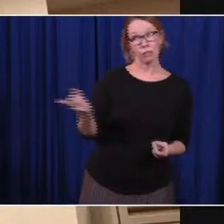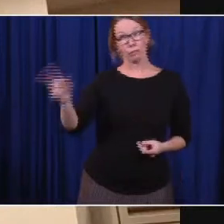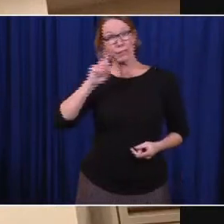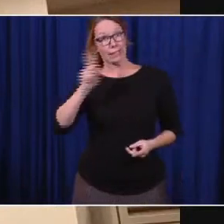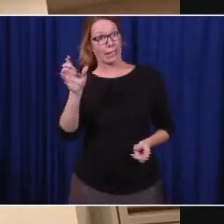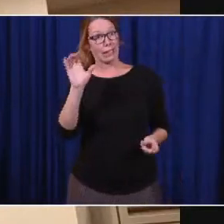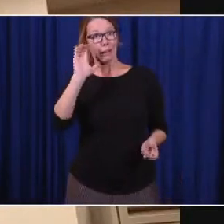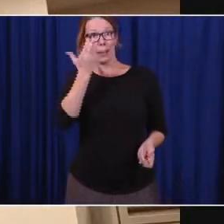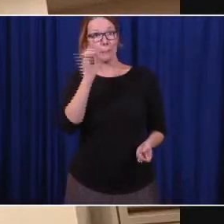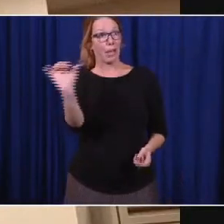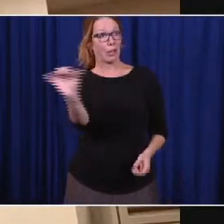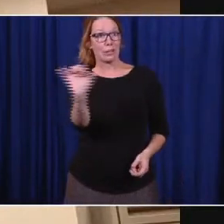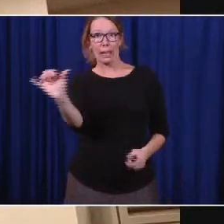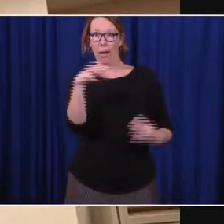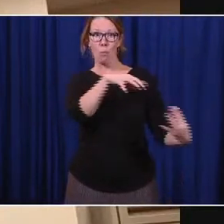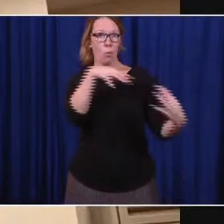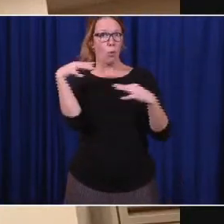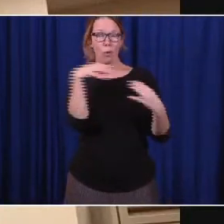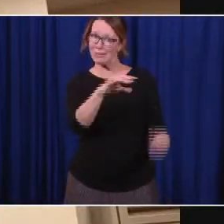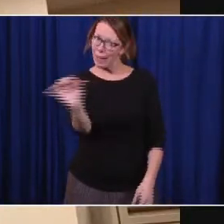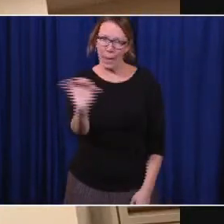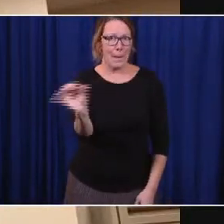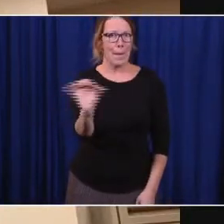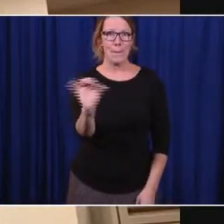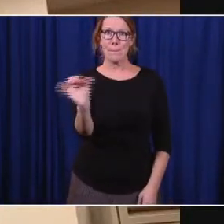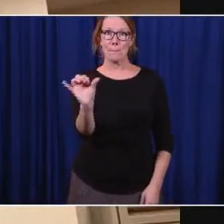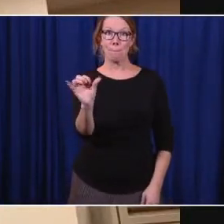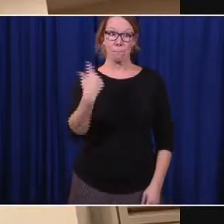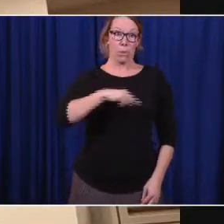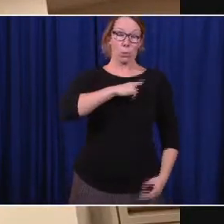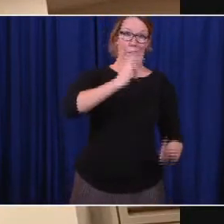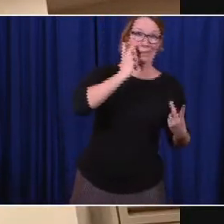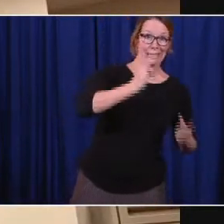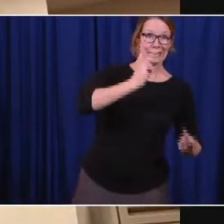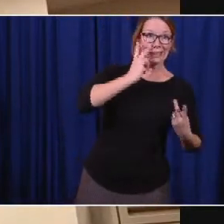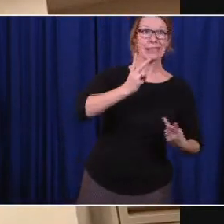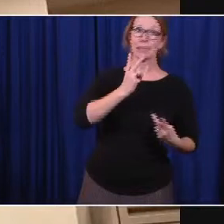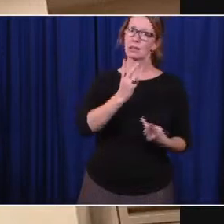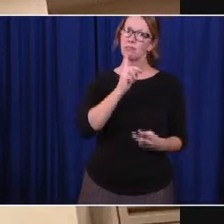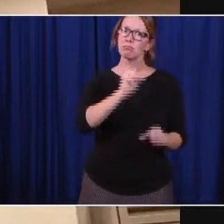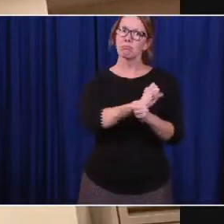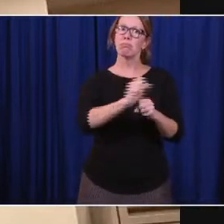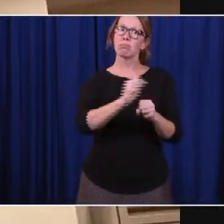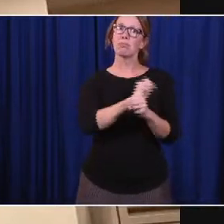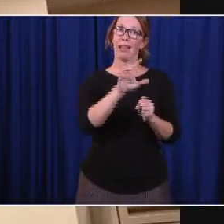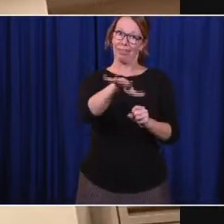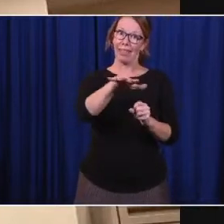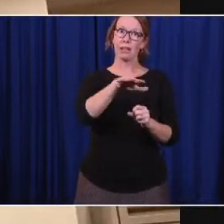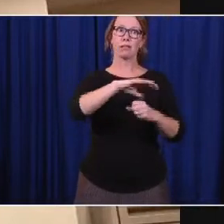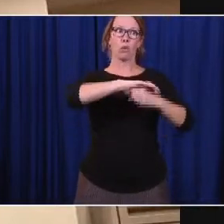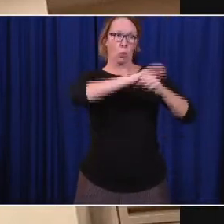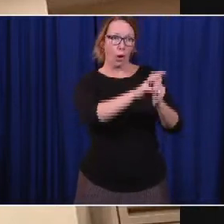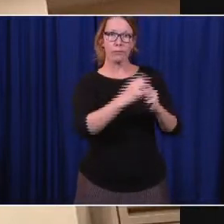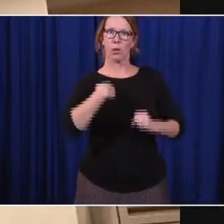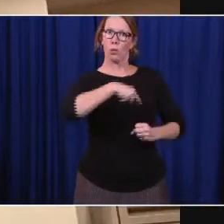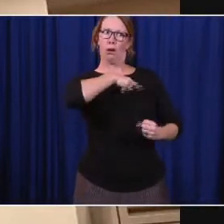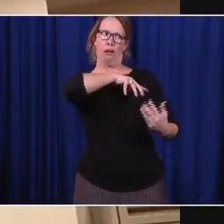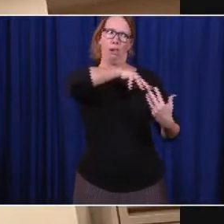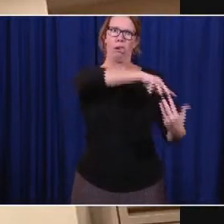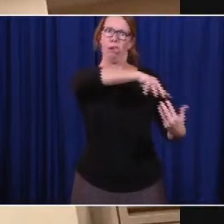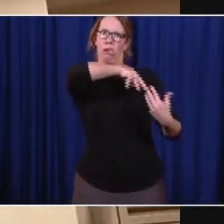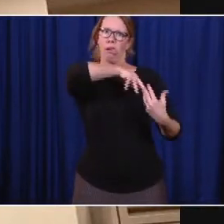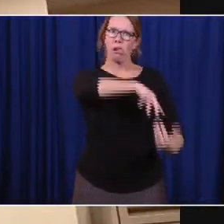to basically being a battle. The things that we are seeing, we are at war. We are at war with this disease, and we're going to